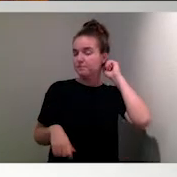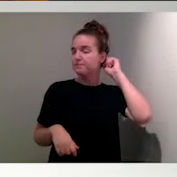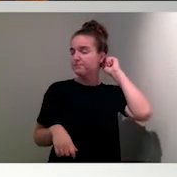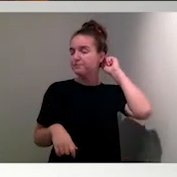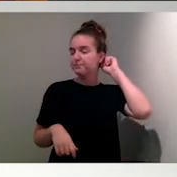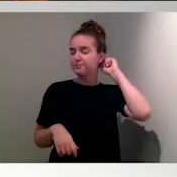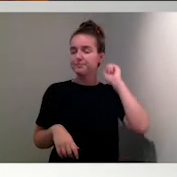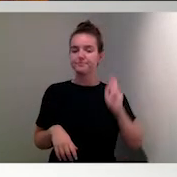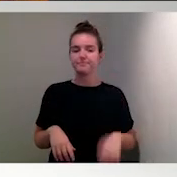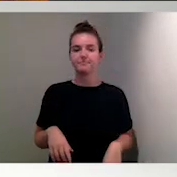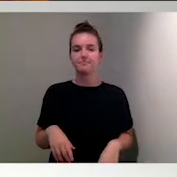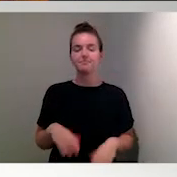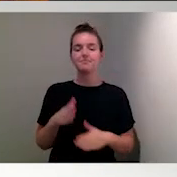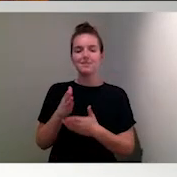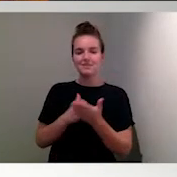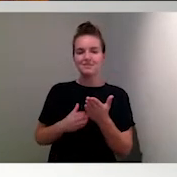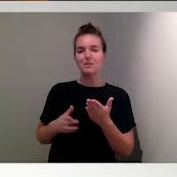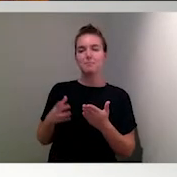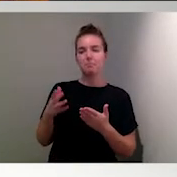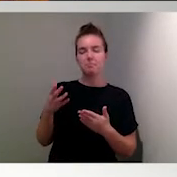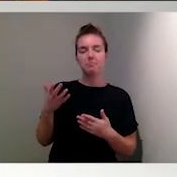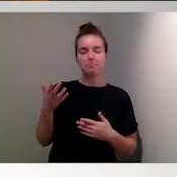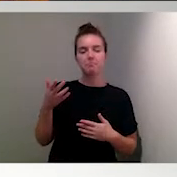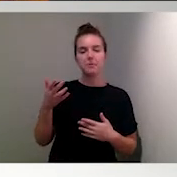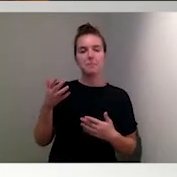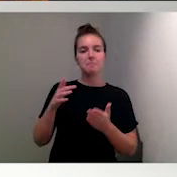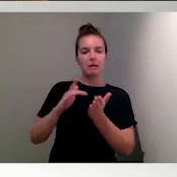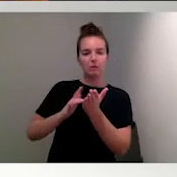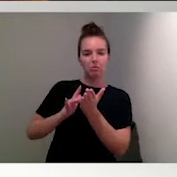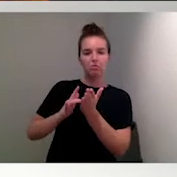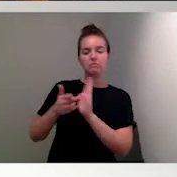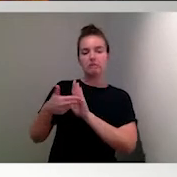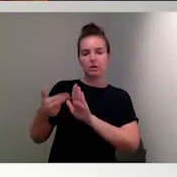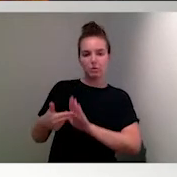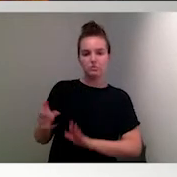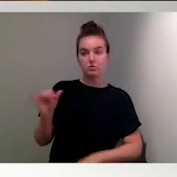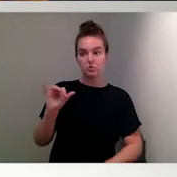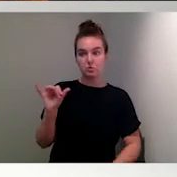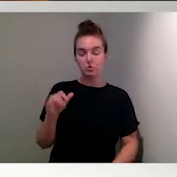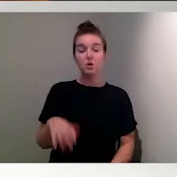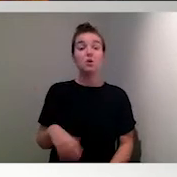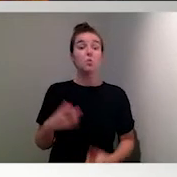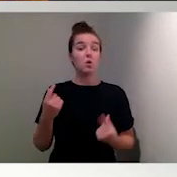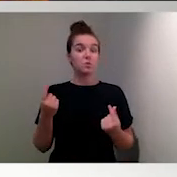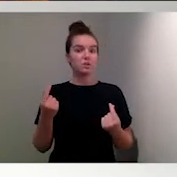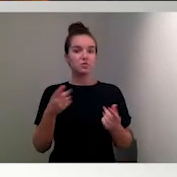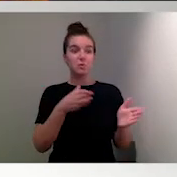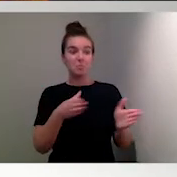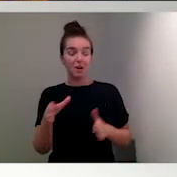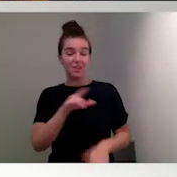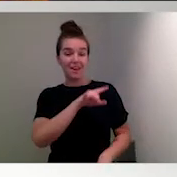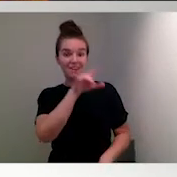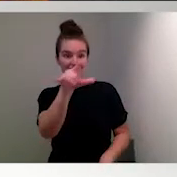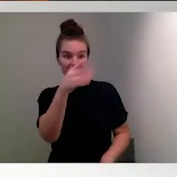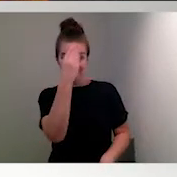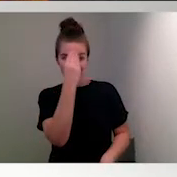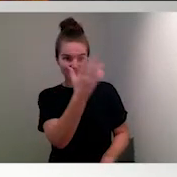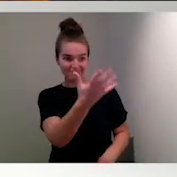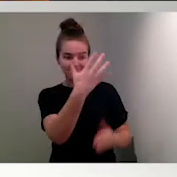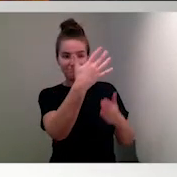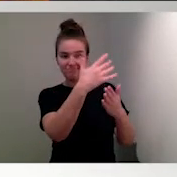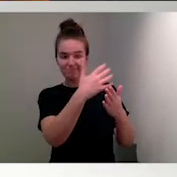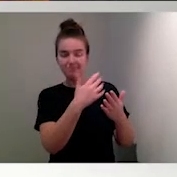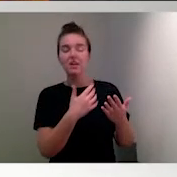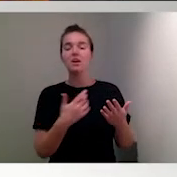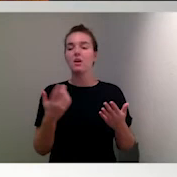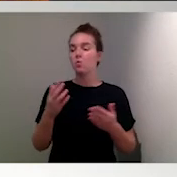diagnosis flying. And what we did is we prepared the airline for them. We gave them tools and tips on how to travel with it so that he